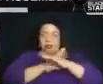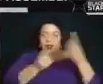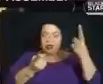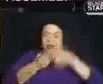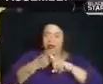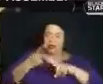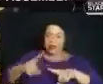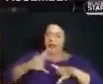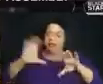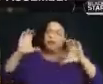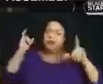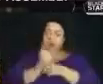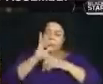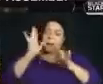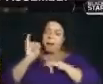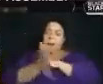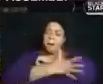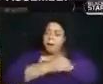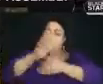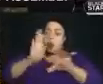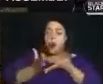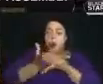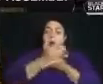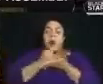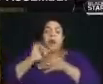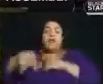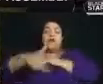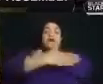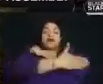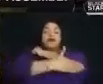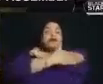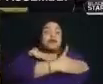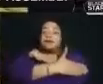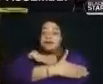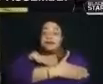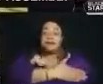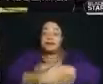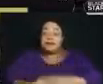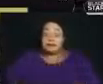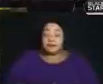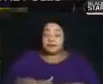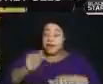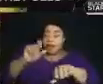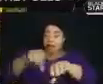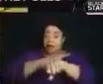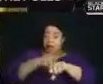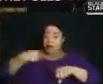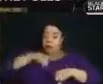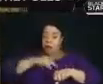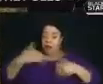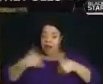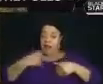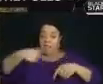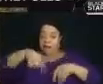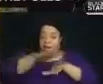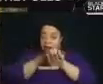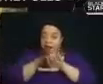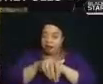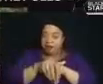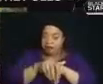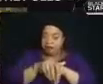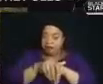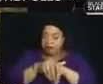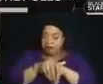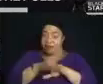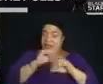long as we have the hypocrites and the audacity to call people essential workers